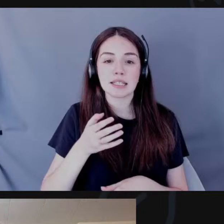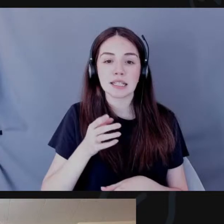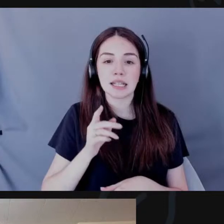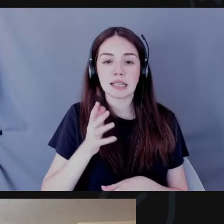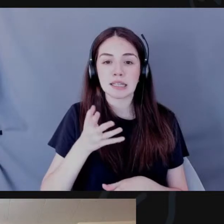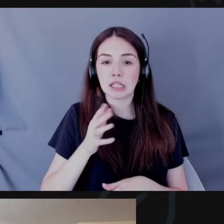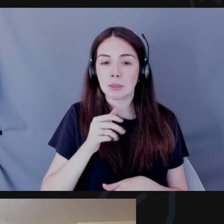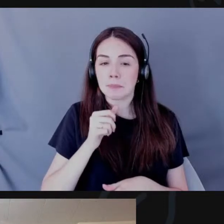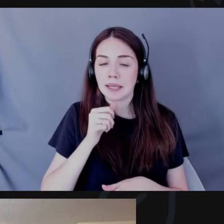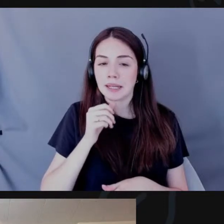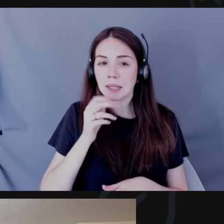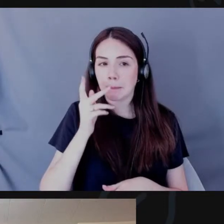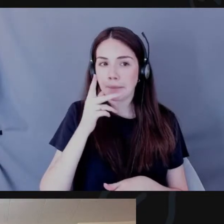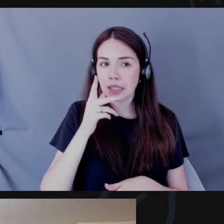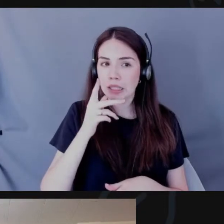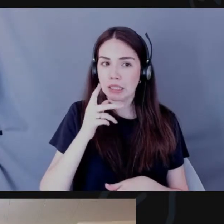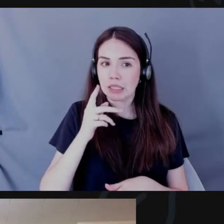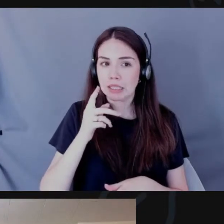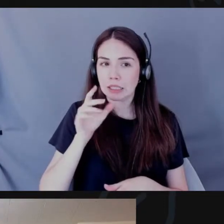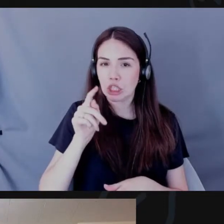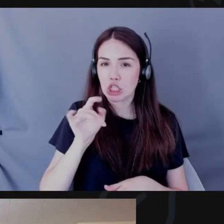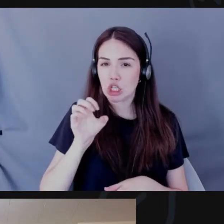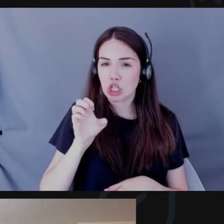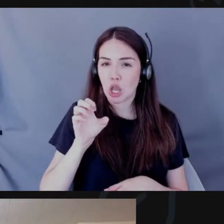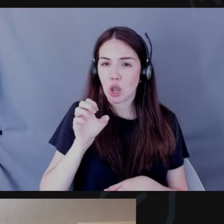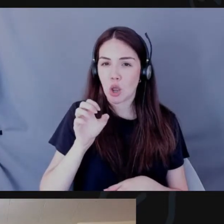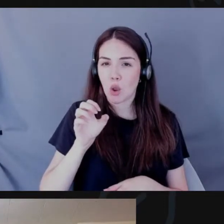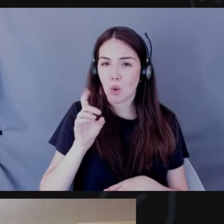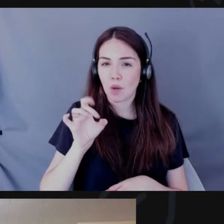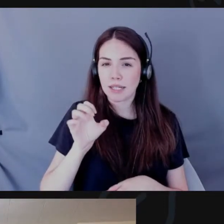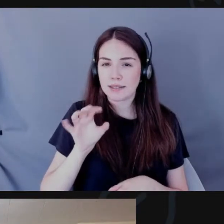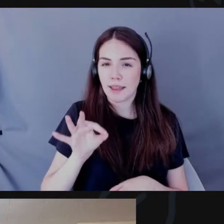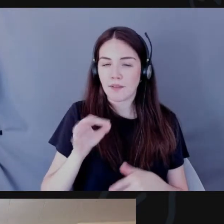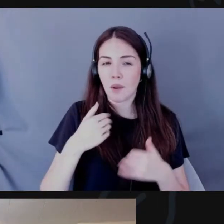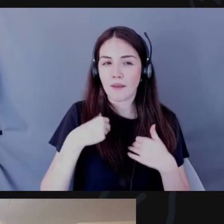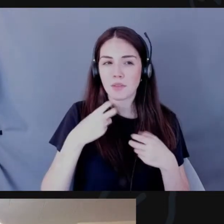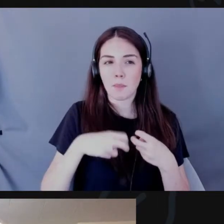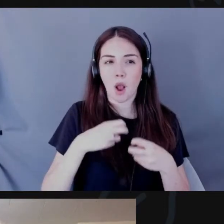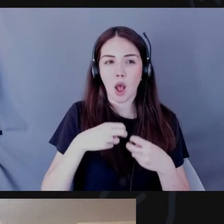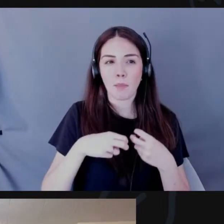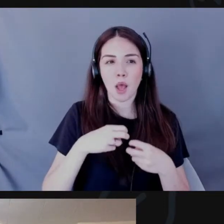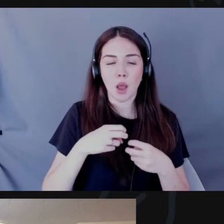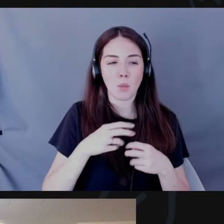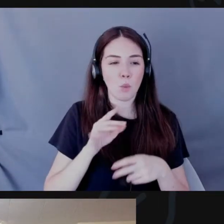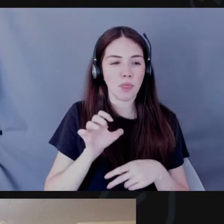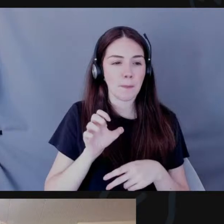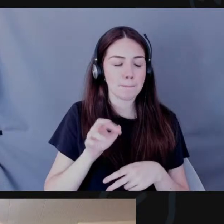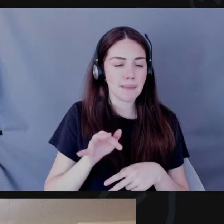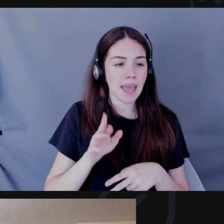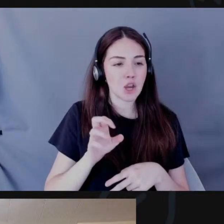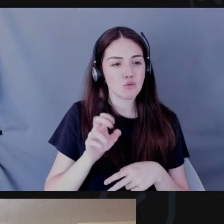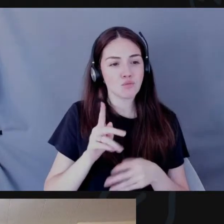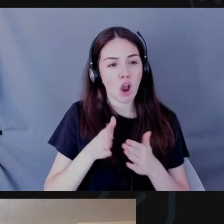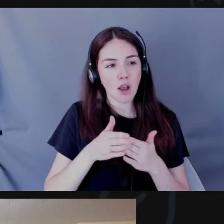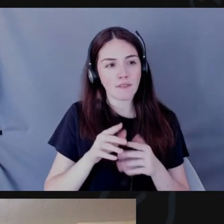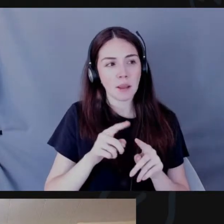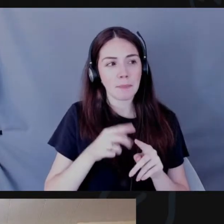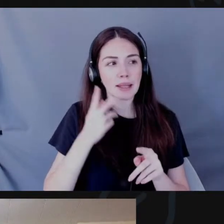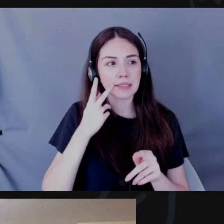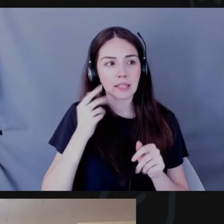way to think, well, we have this problem with the bay and the rockfish, but let's go see if we can preserve our sea monster, right?